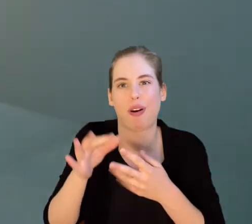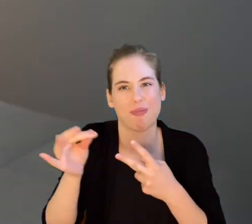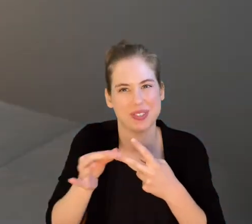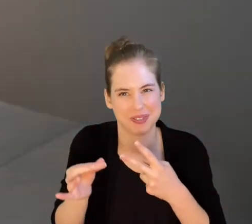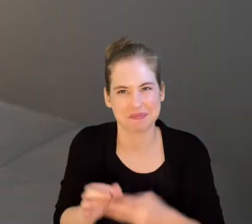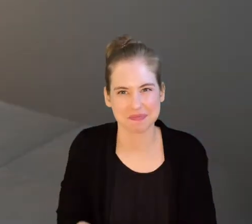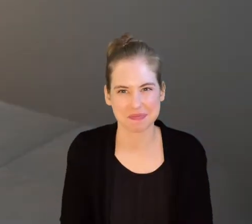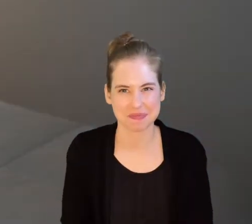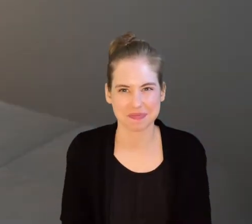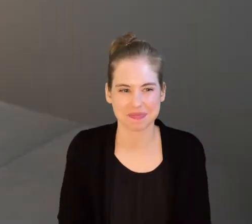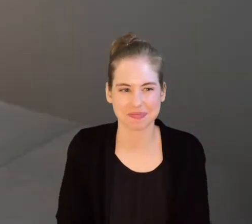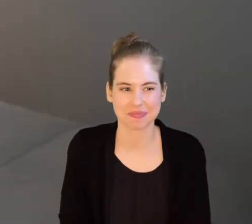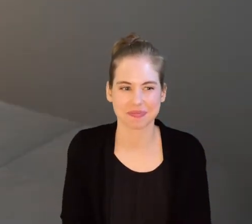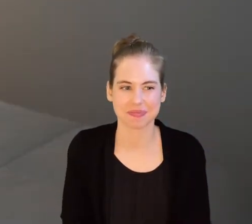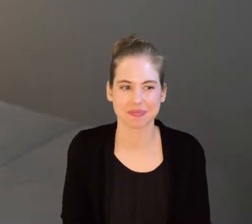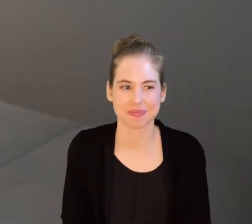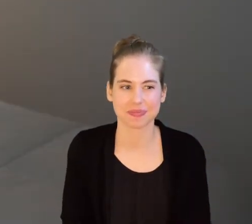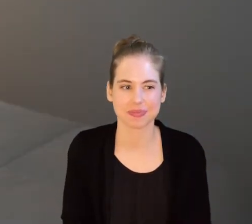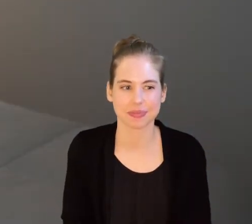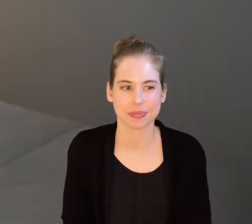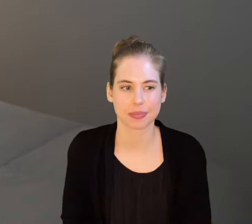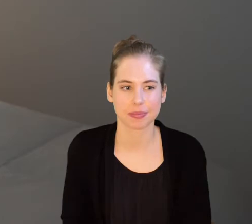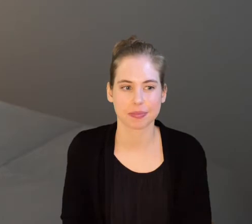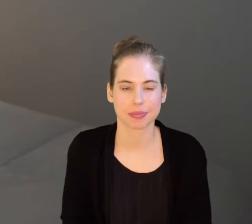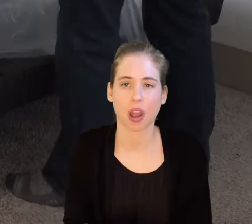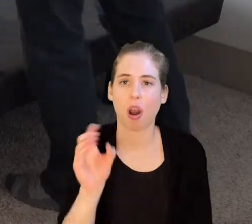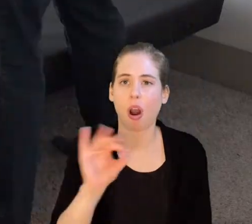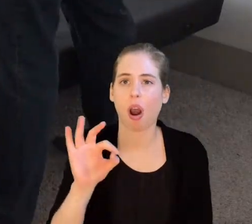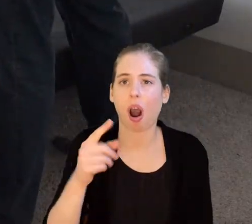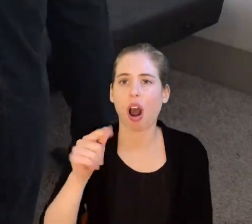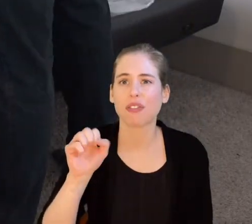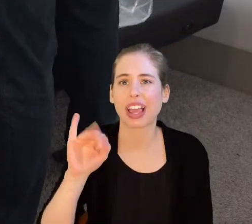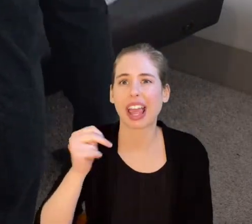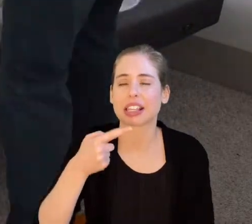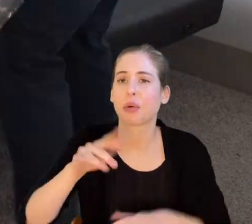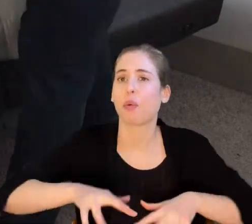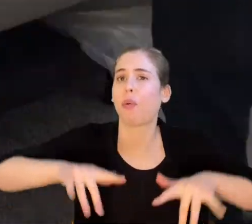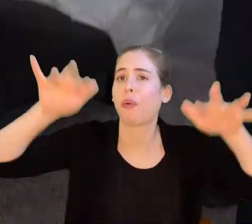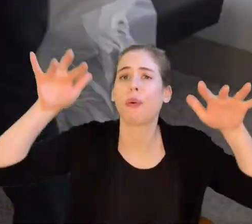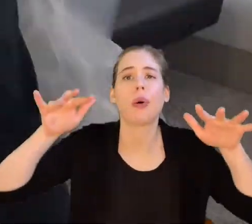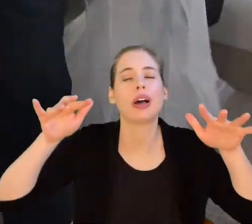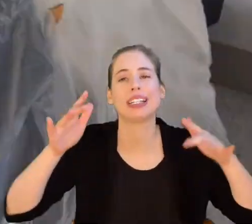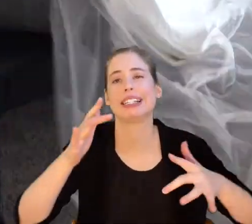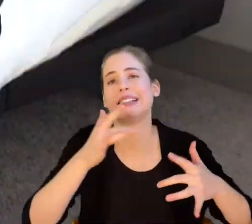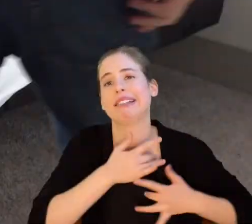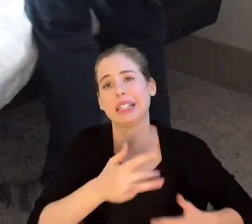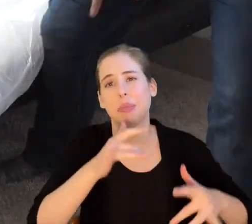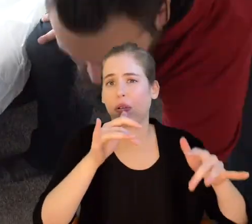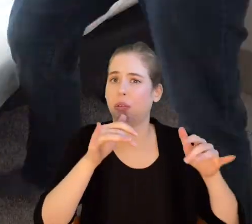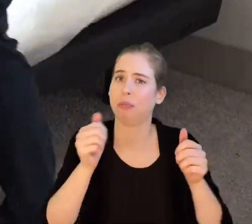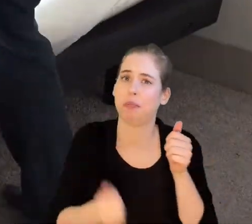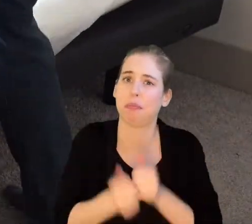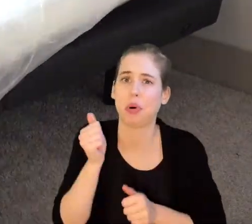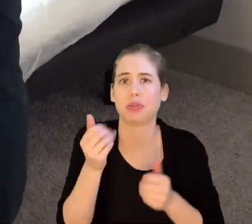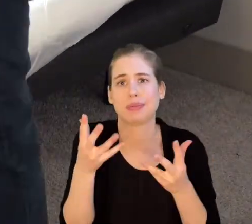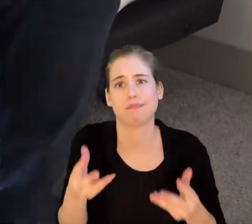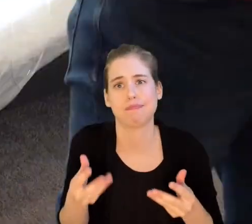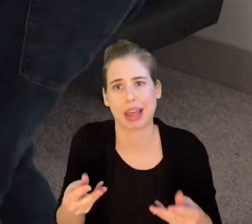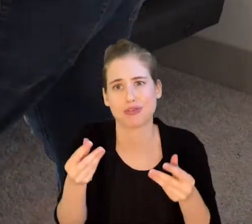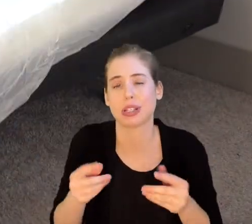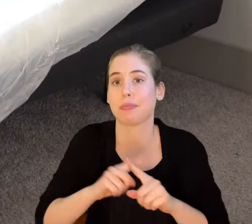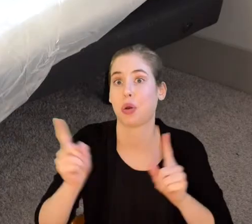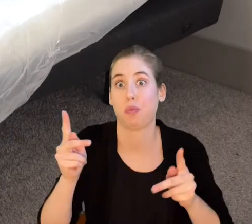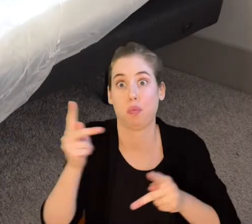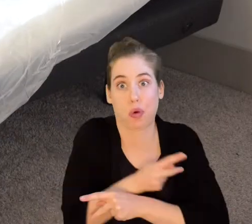While off-gassing is typical of all new mattresses, it is most prevalent in all foam ones. And this is true for